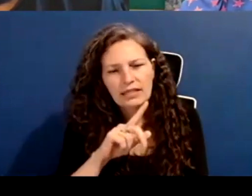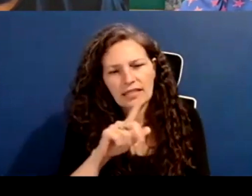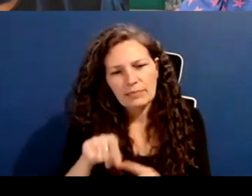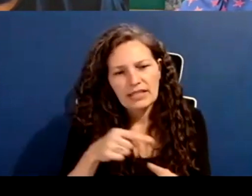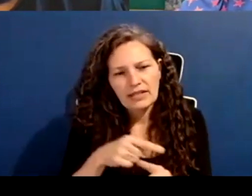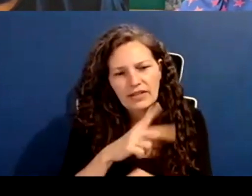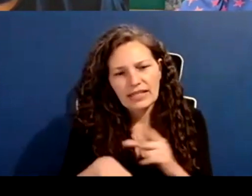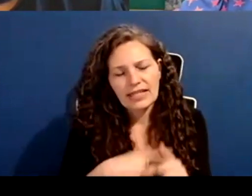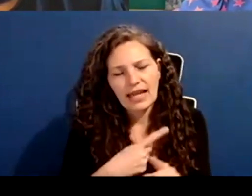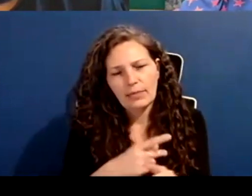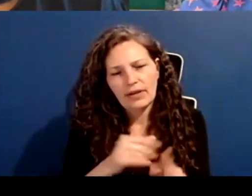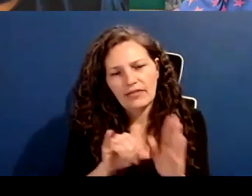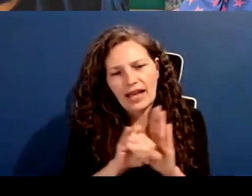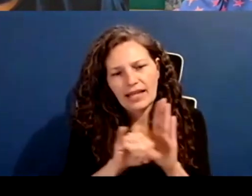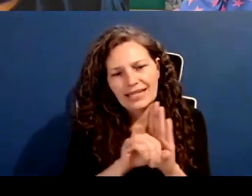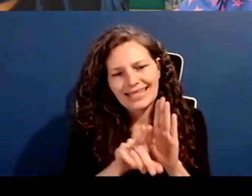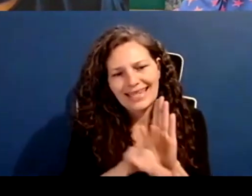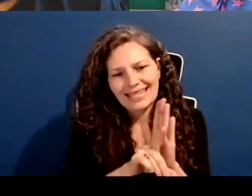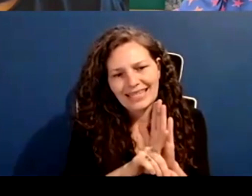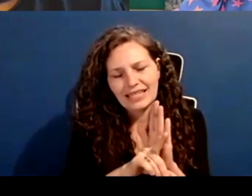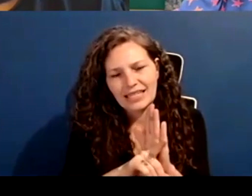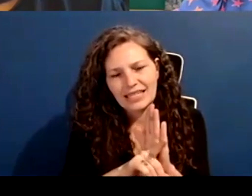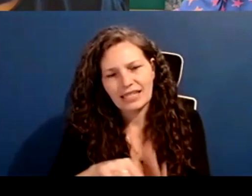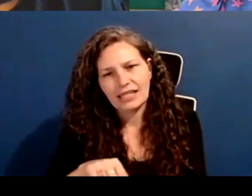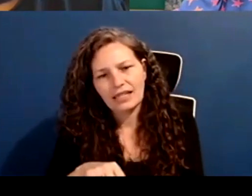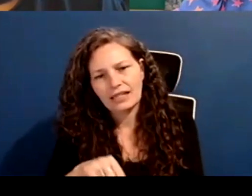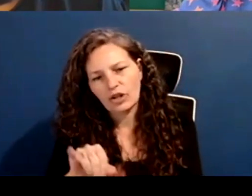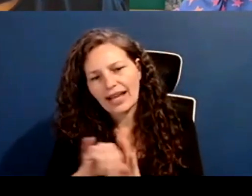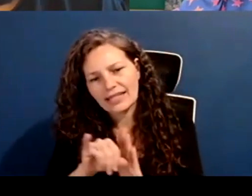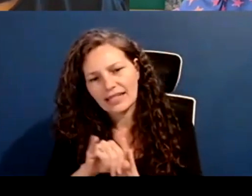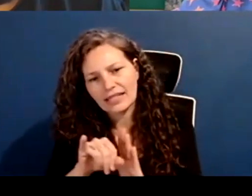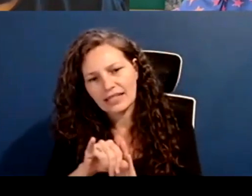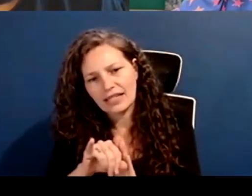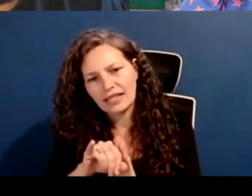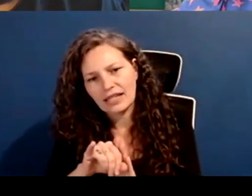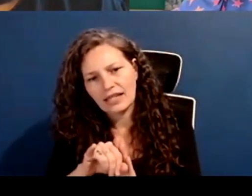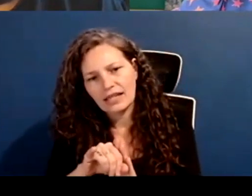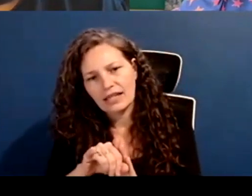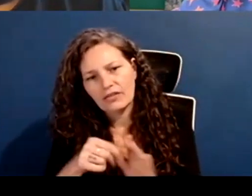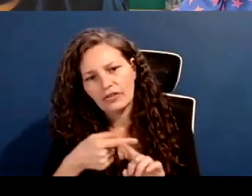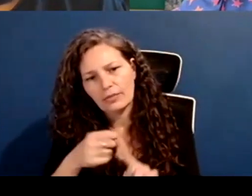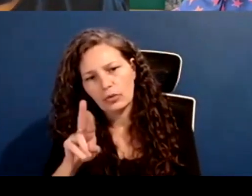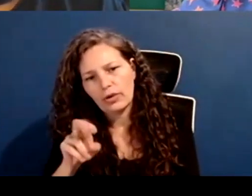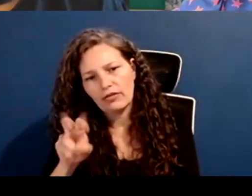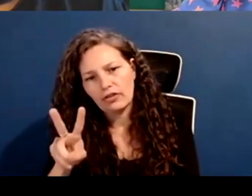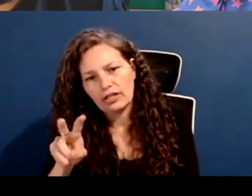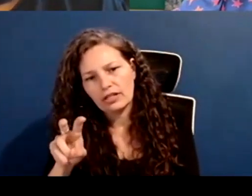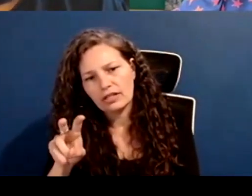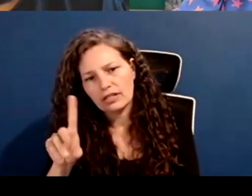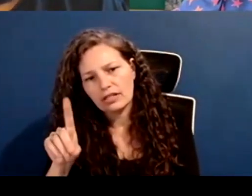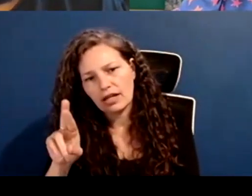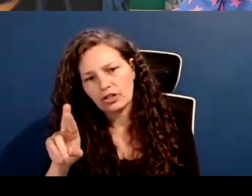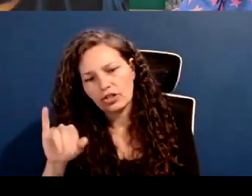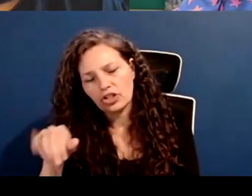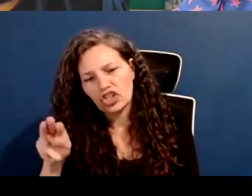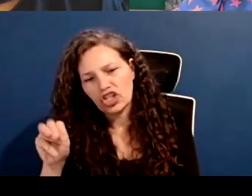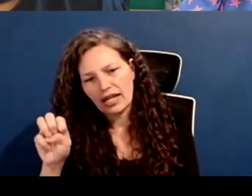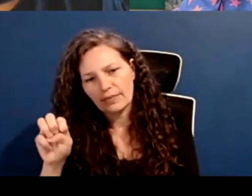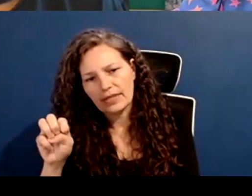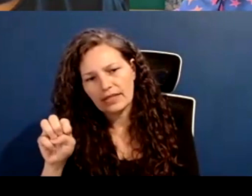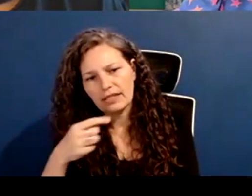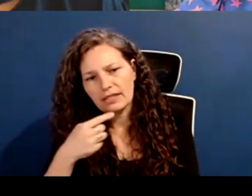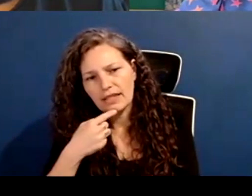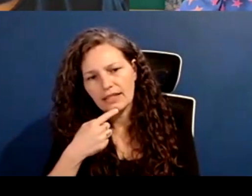Dr. Jennings, Willie Jennings from Yale Divinity School says so often, in Euro-Christianity, there's